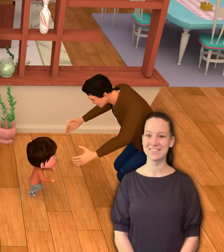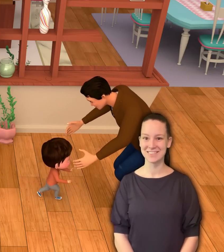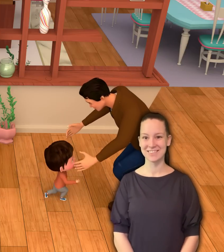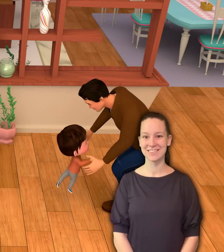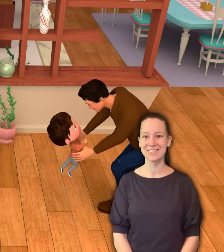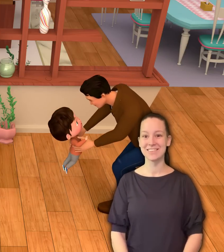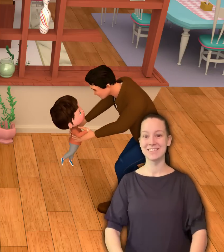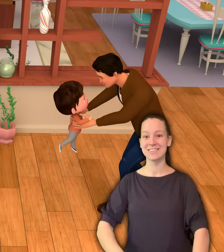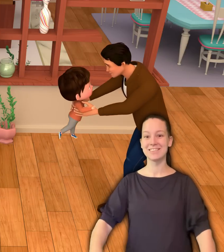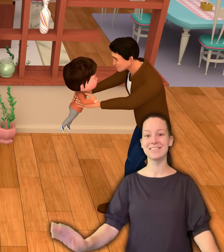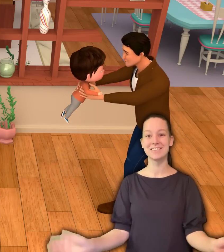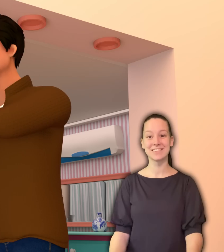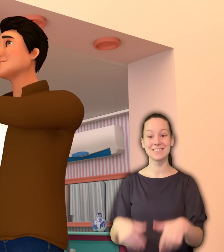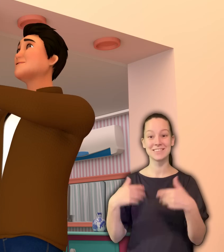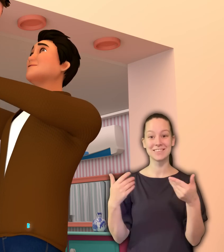down